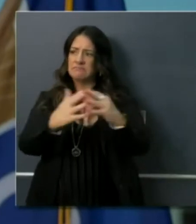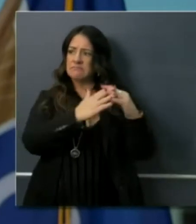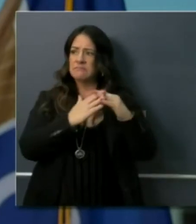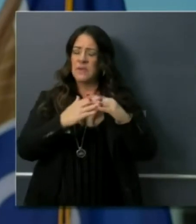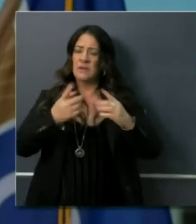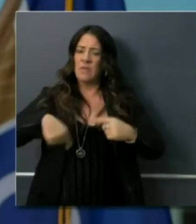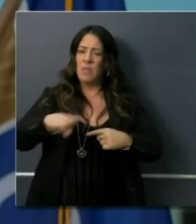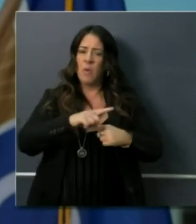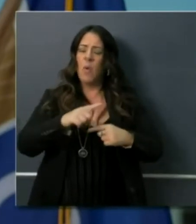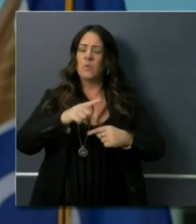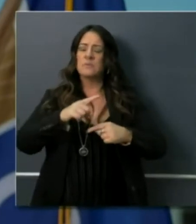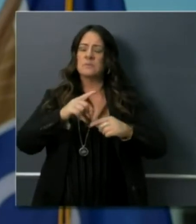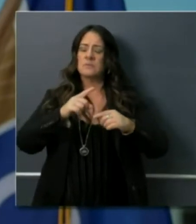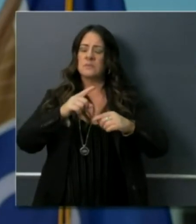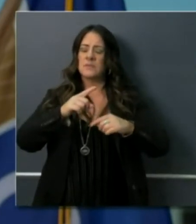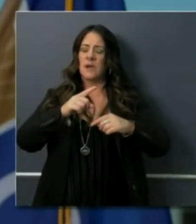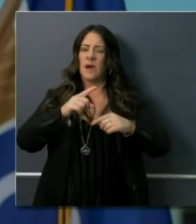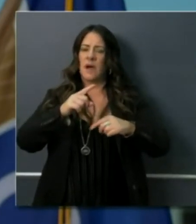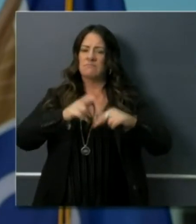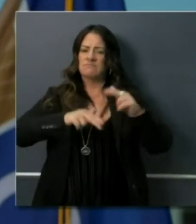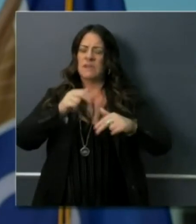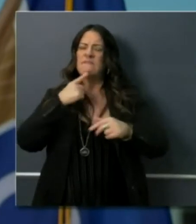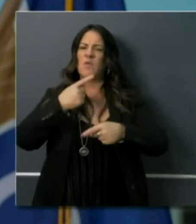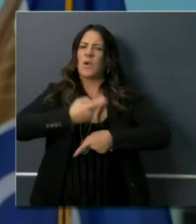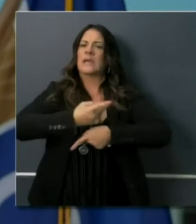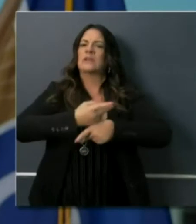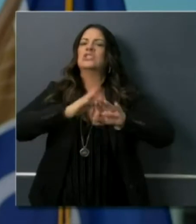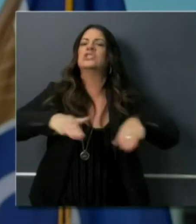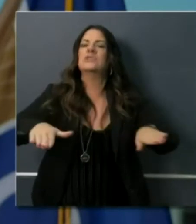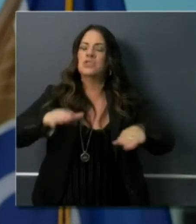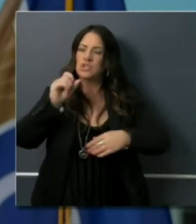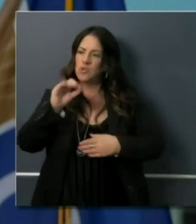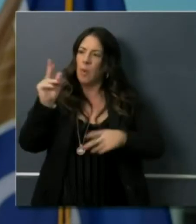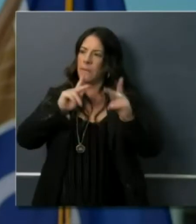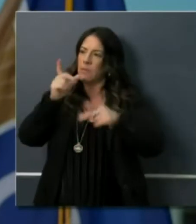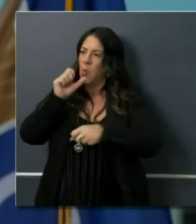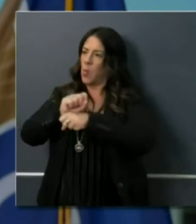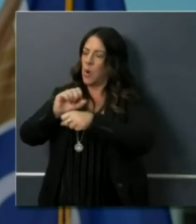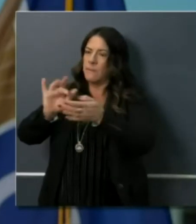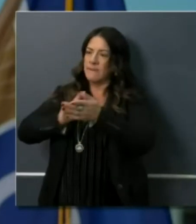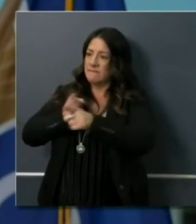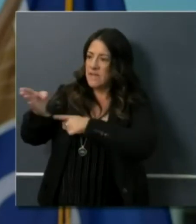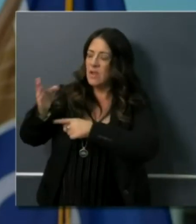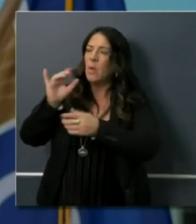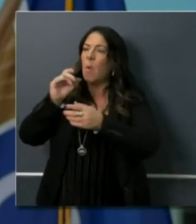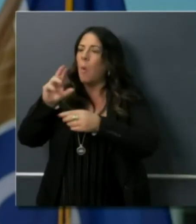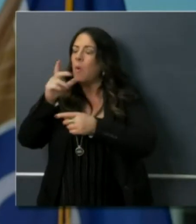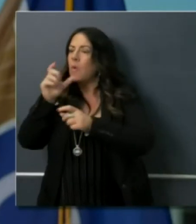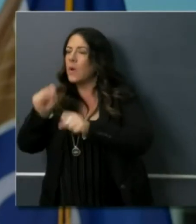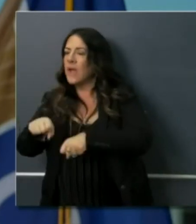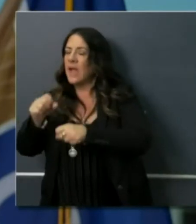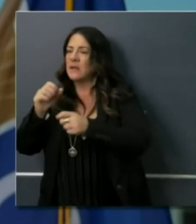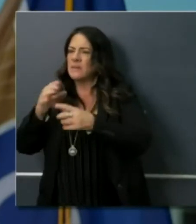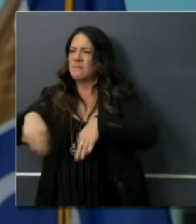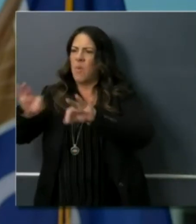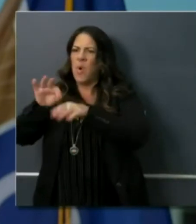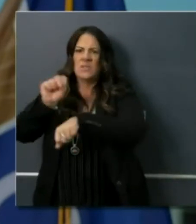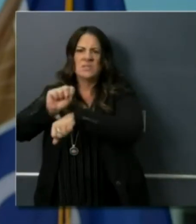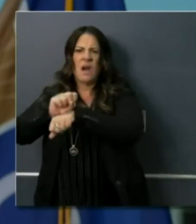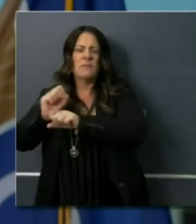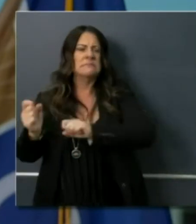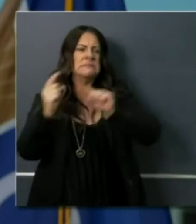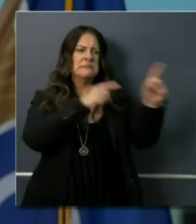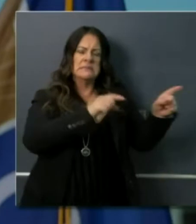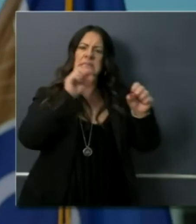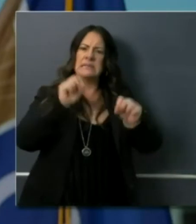million that we're distributing today should go a long way to advance that. Let me give you updates briefly. Sadly,